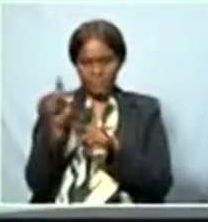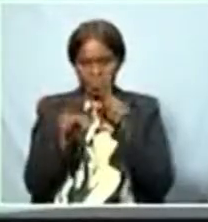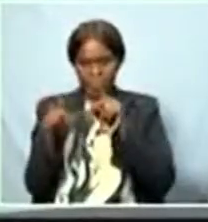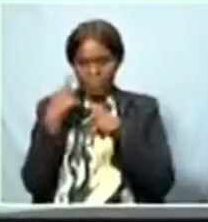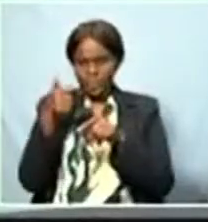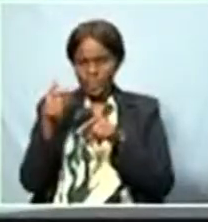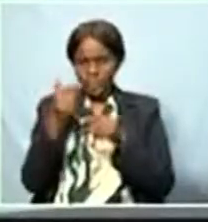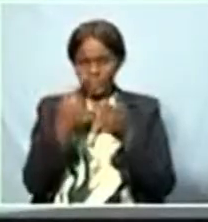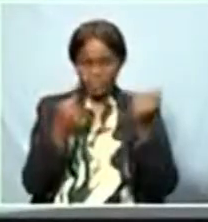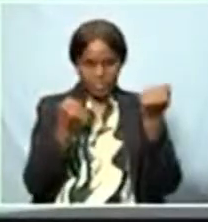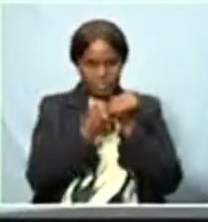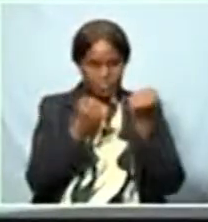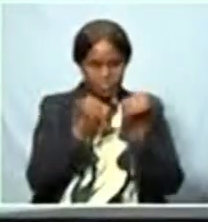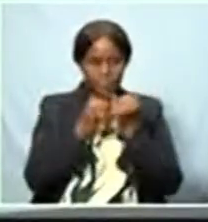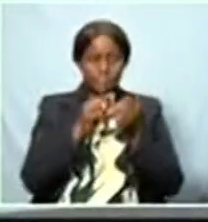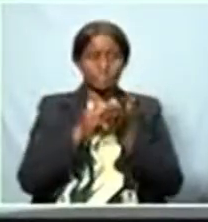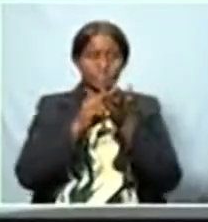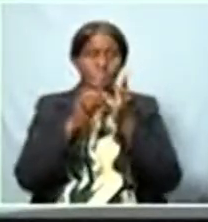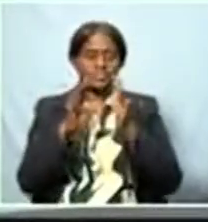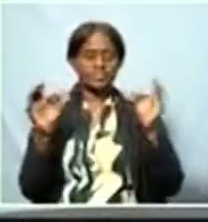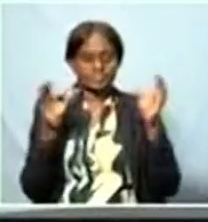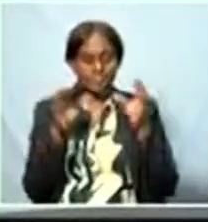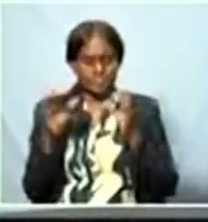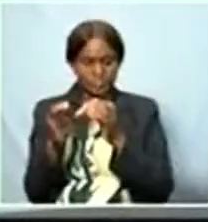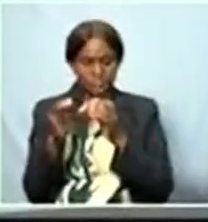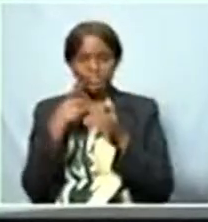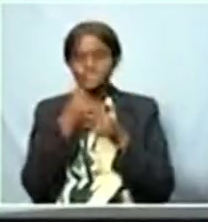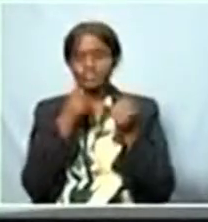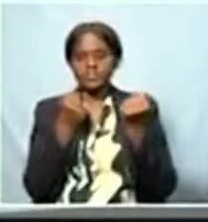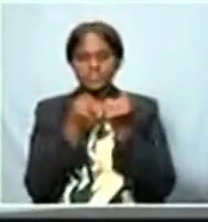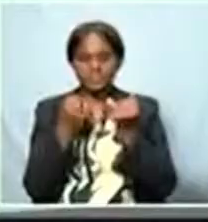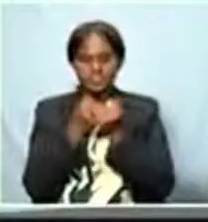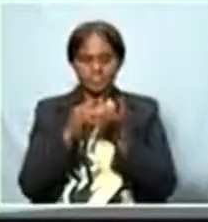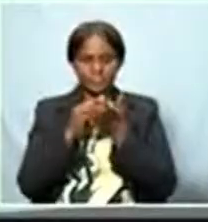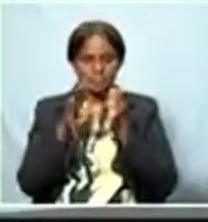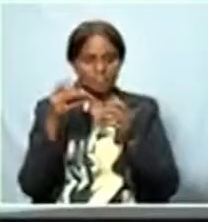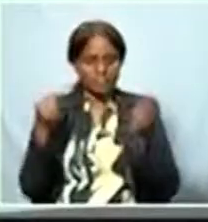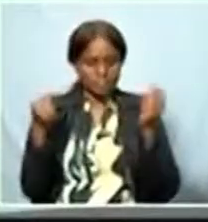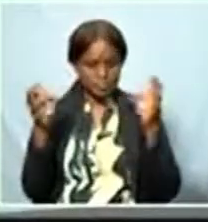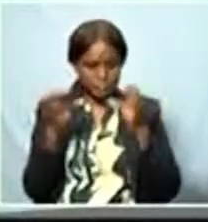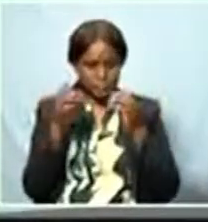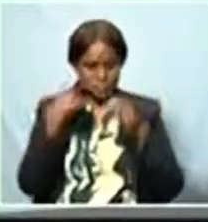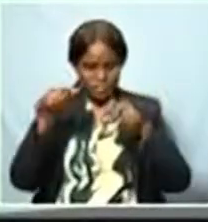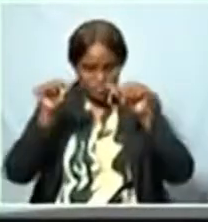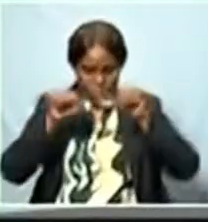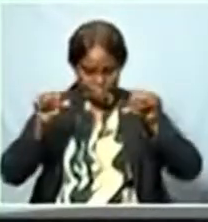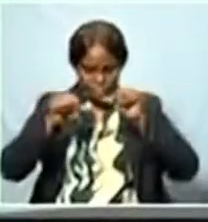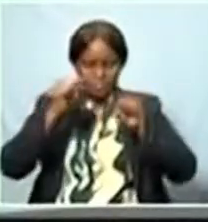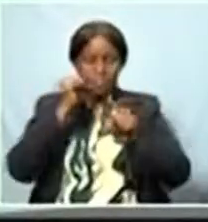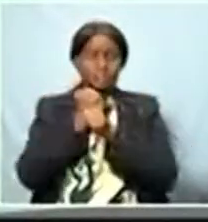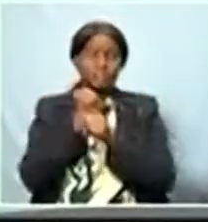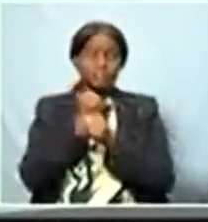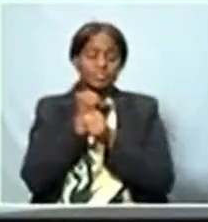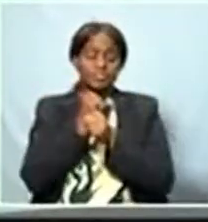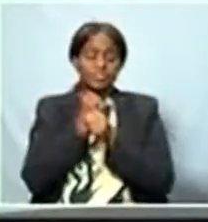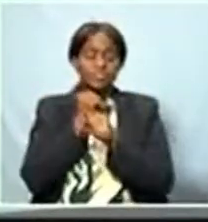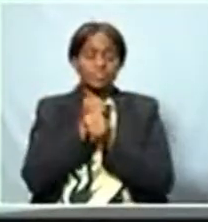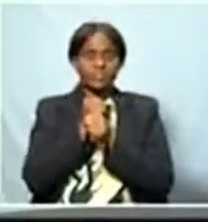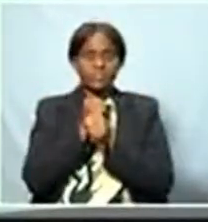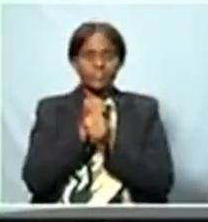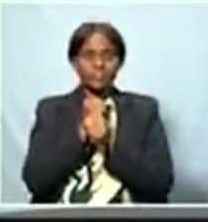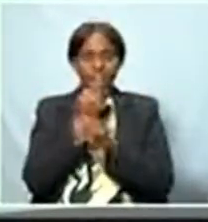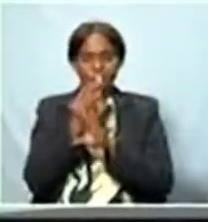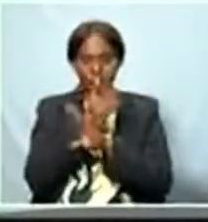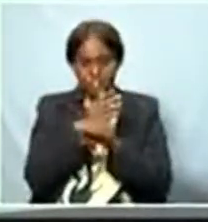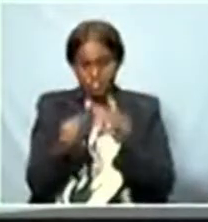are supporting the donor community for the audit to be done by a